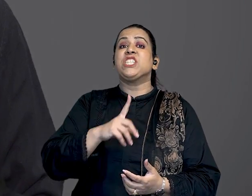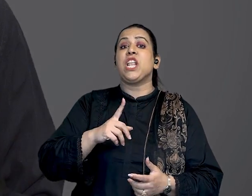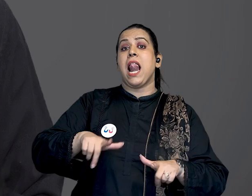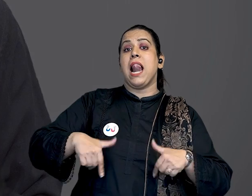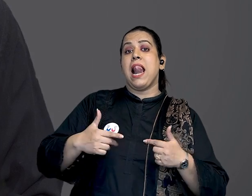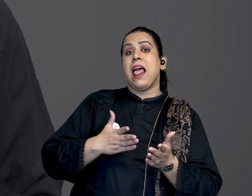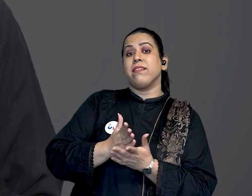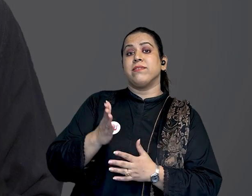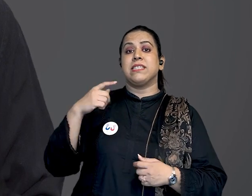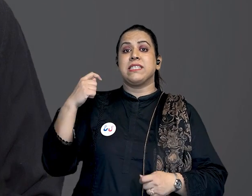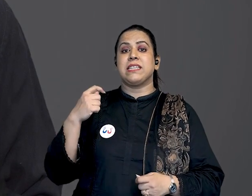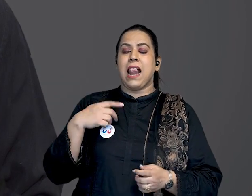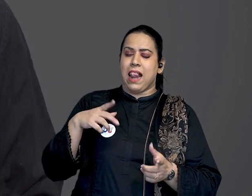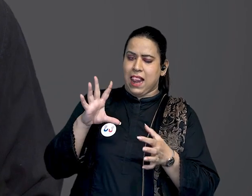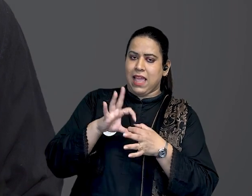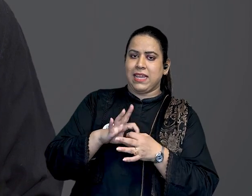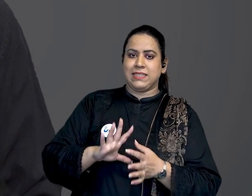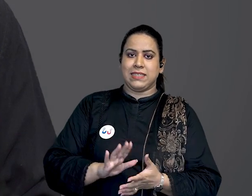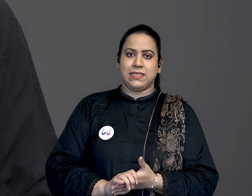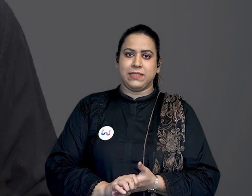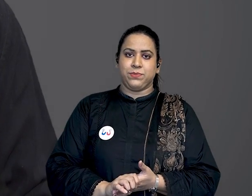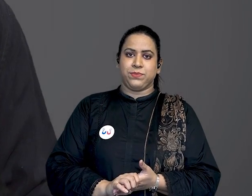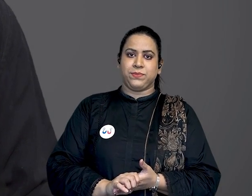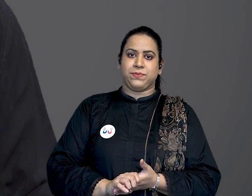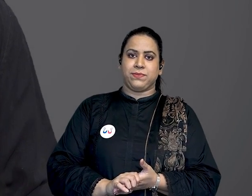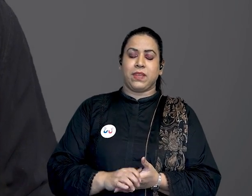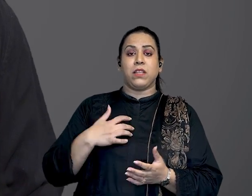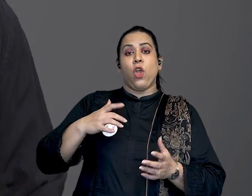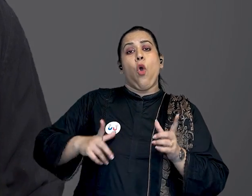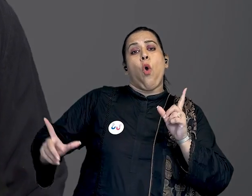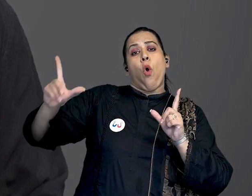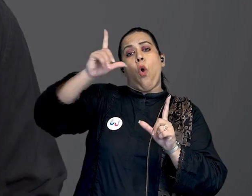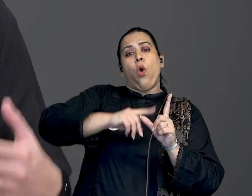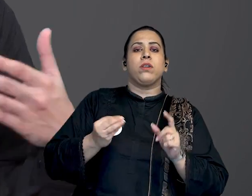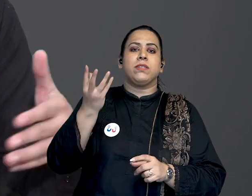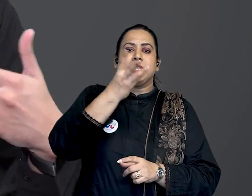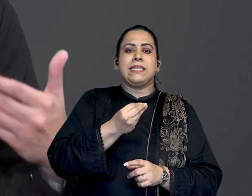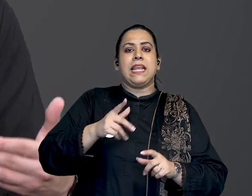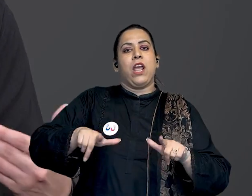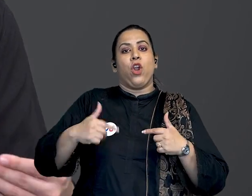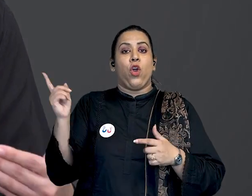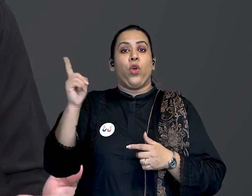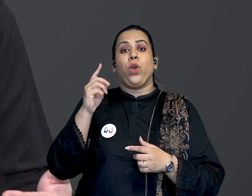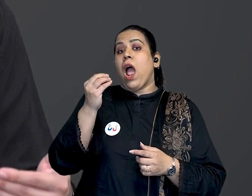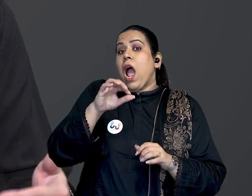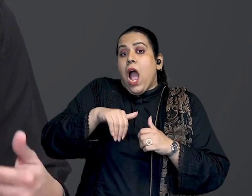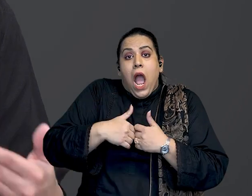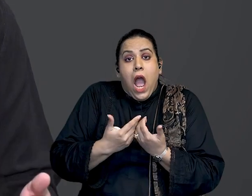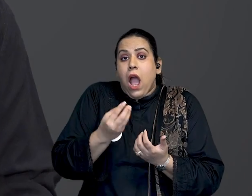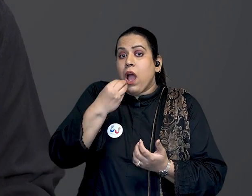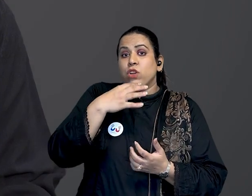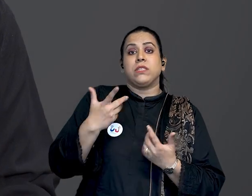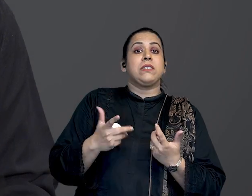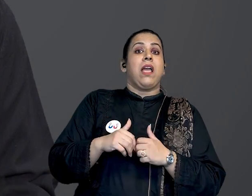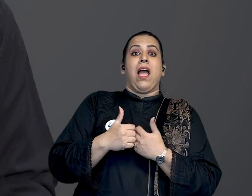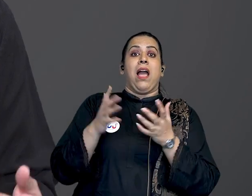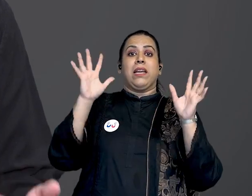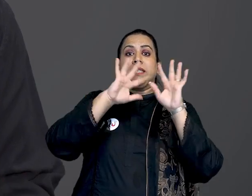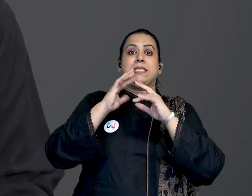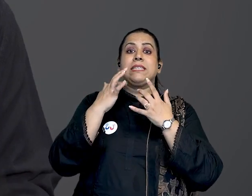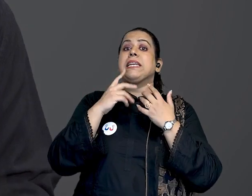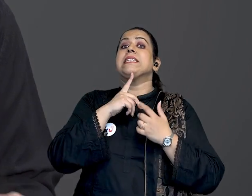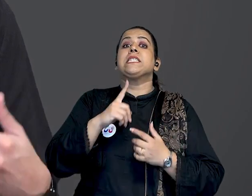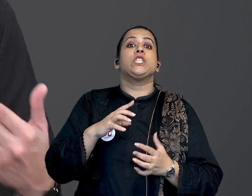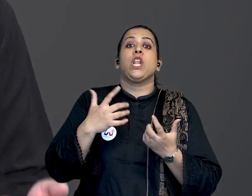what, there's a certain alignment which we get into that then it starts to achieve our goals. We start to achieve our goals much